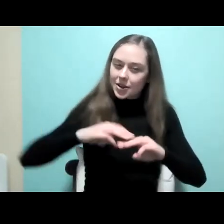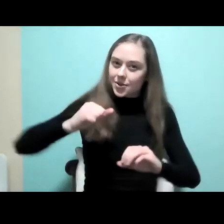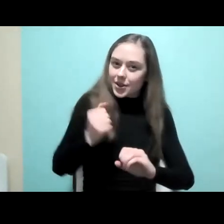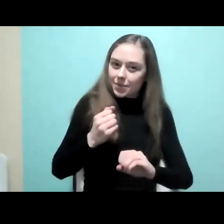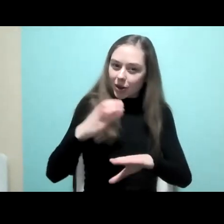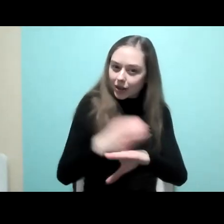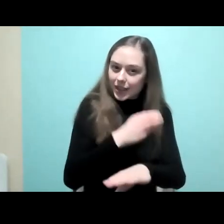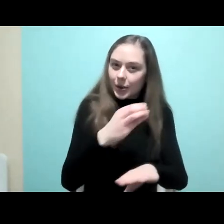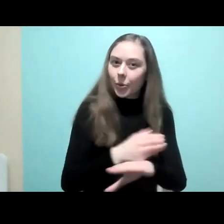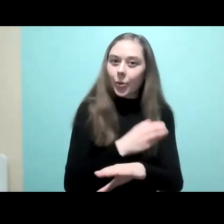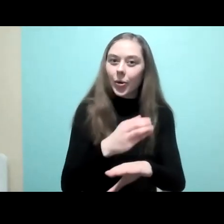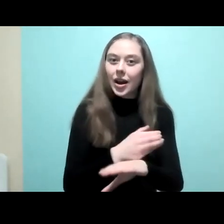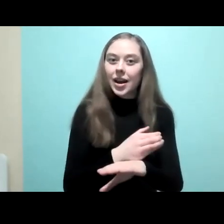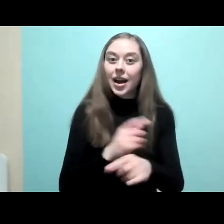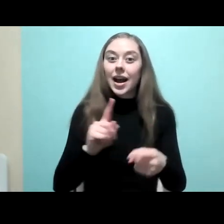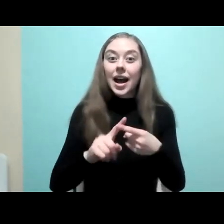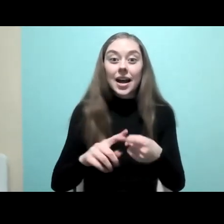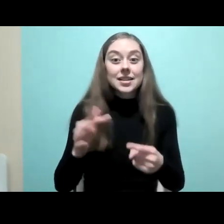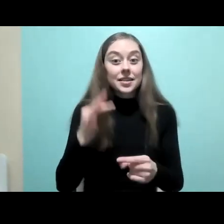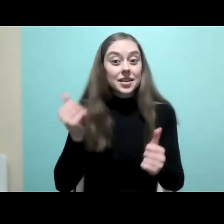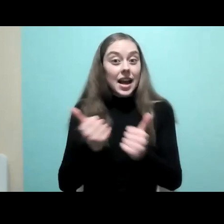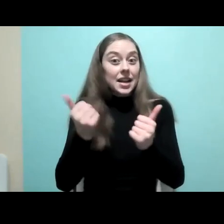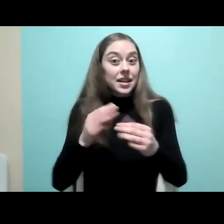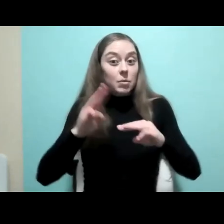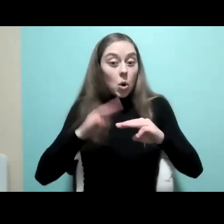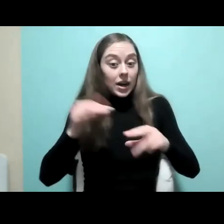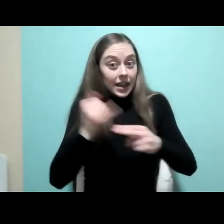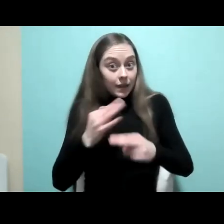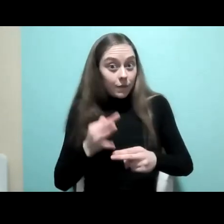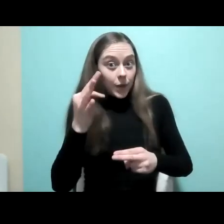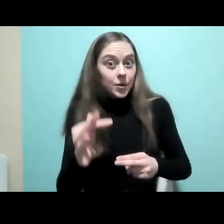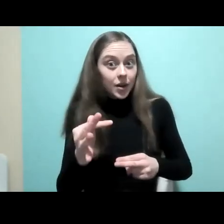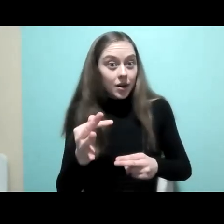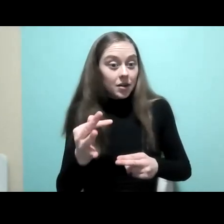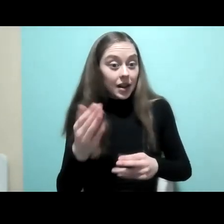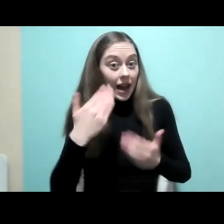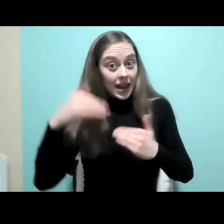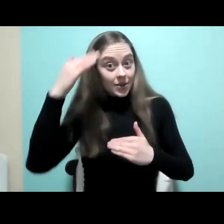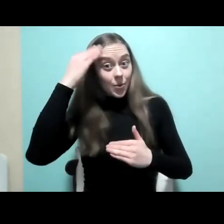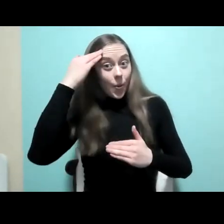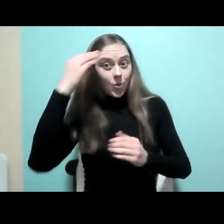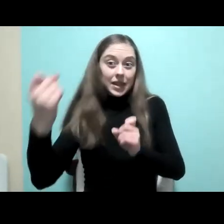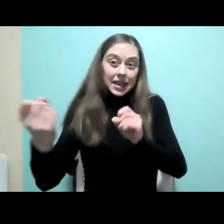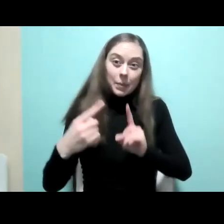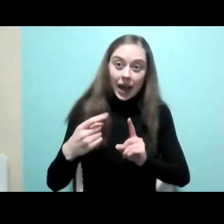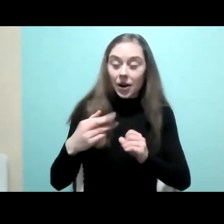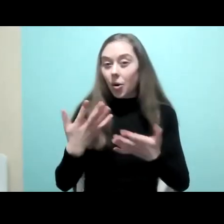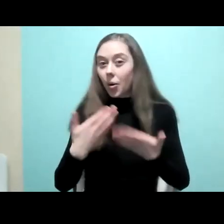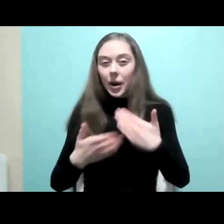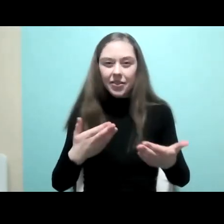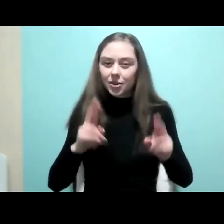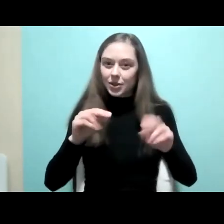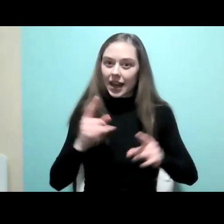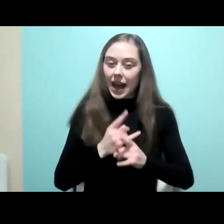And if there's anything that we can do in the future, just drop us an email or whatever, and if we can help out in